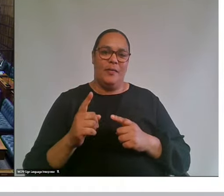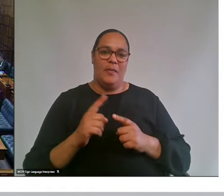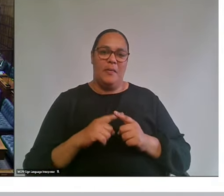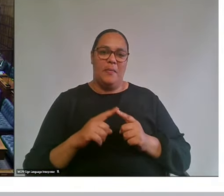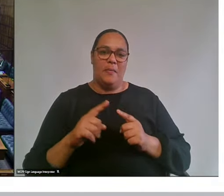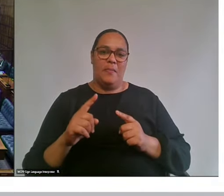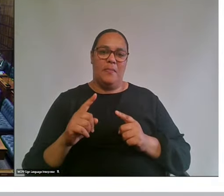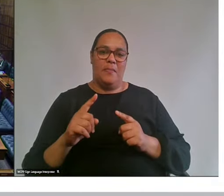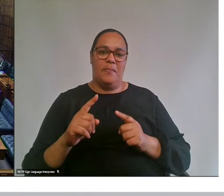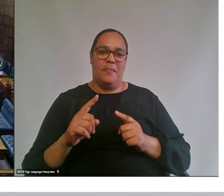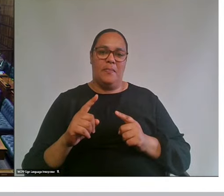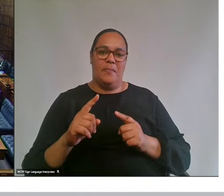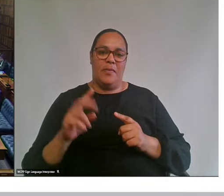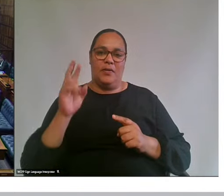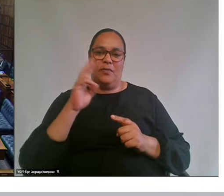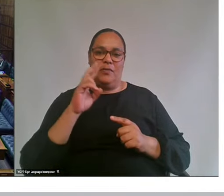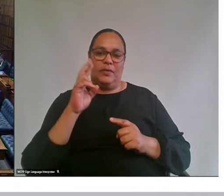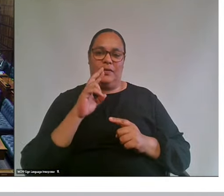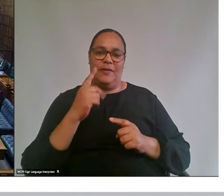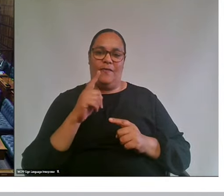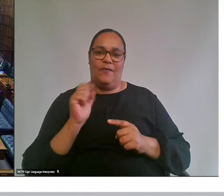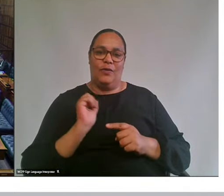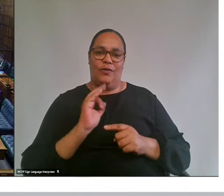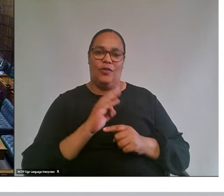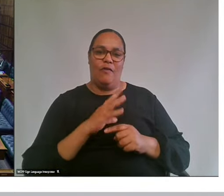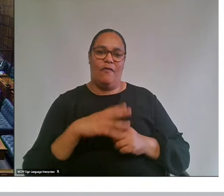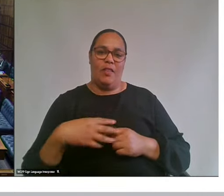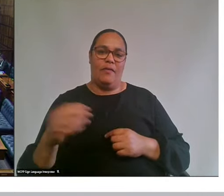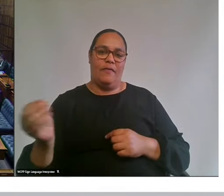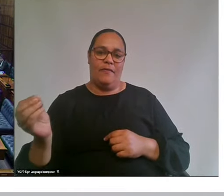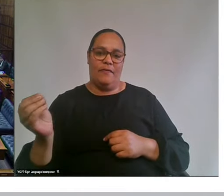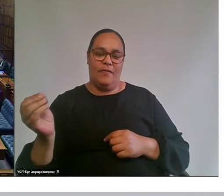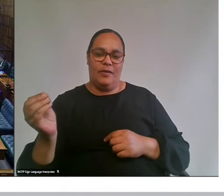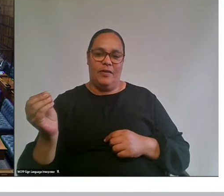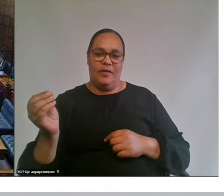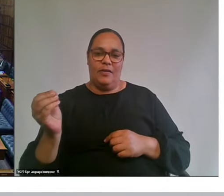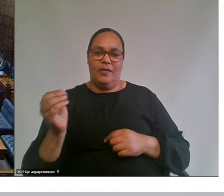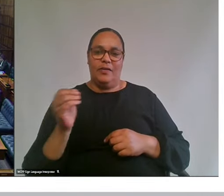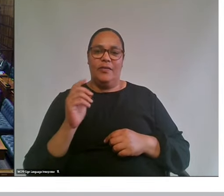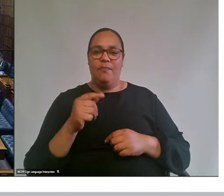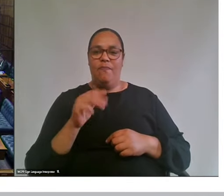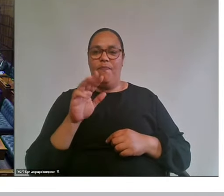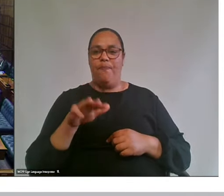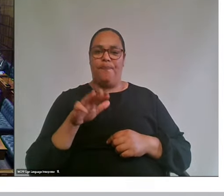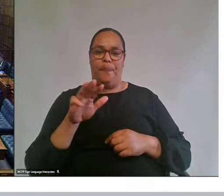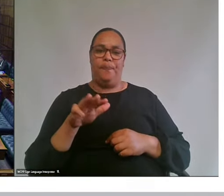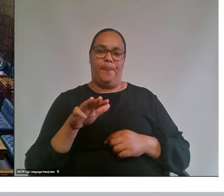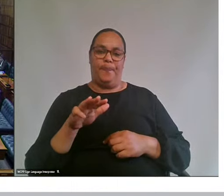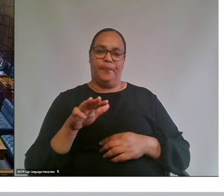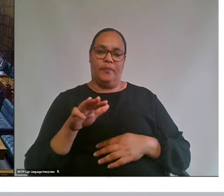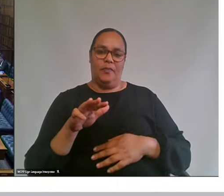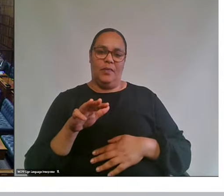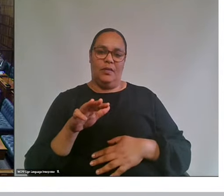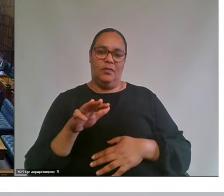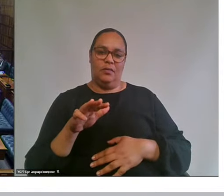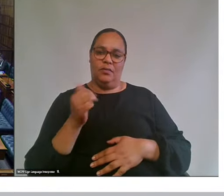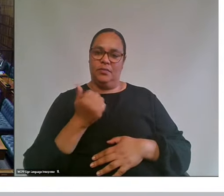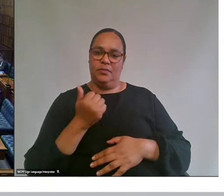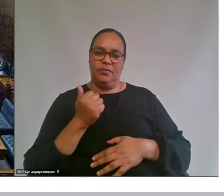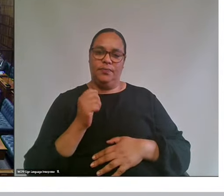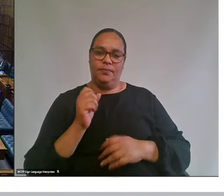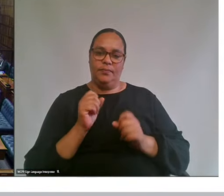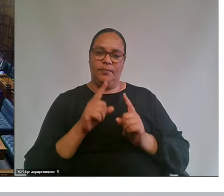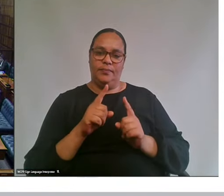D the reasons for staff living there's 19 sorry there's